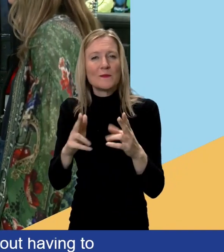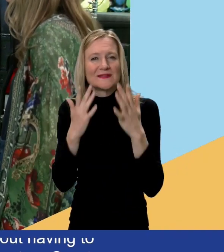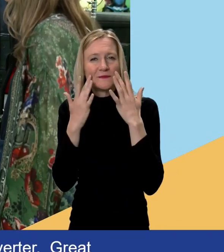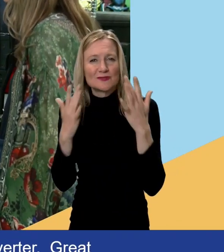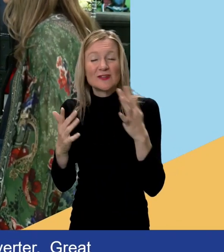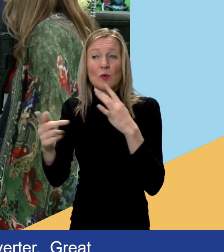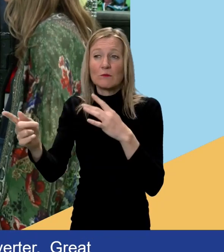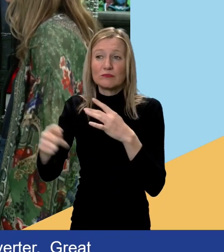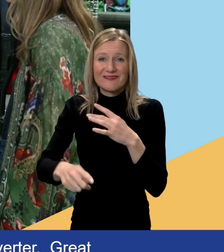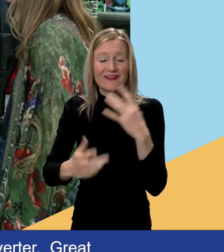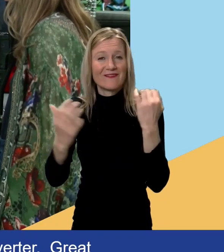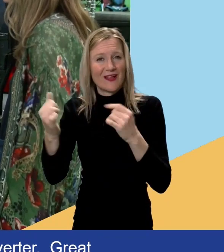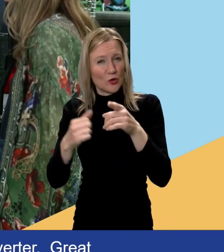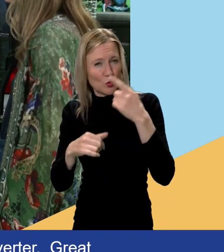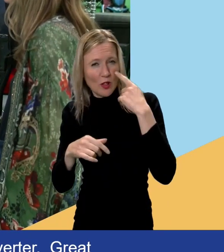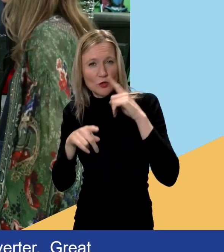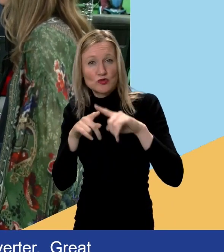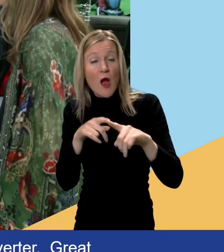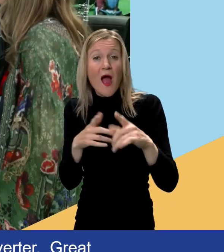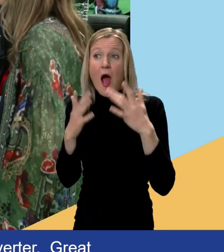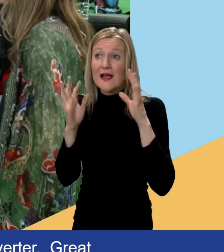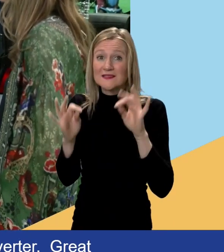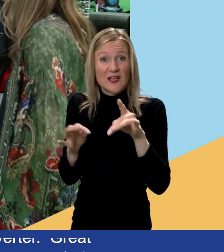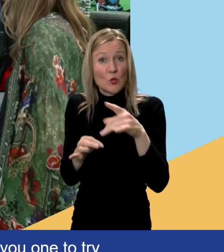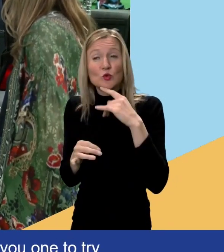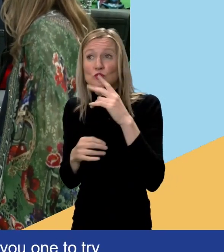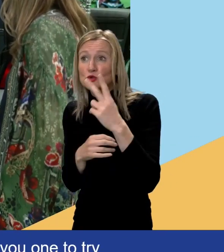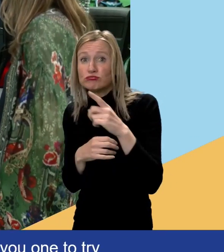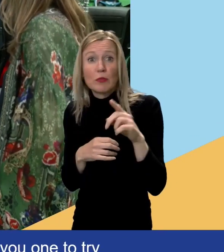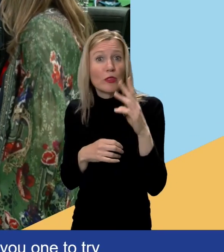try. Ideally, you want to have two or three home demonstrations. Yeah. It can take